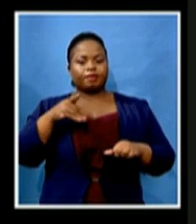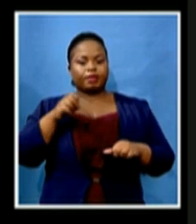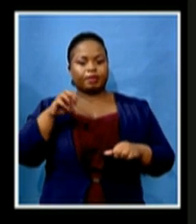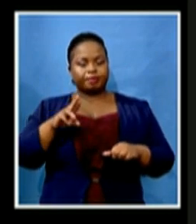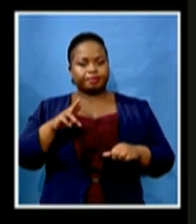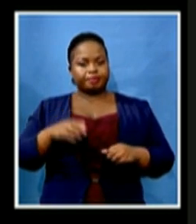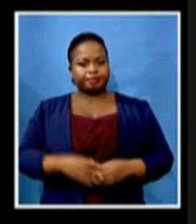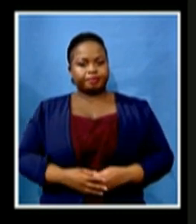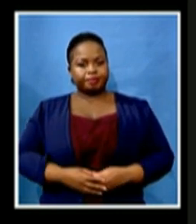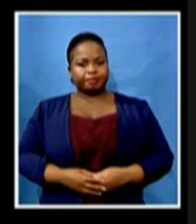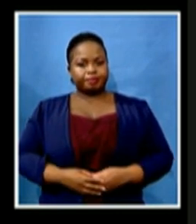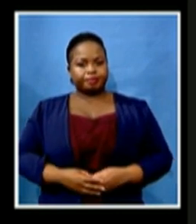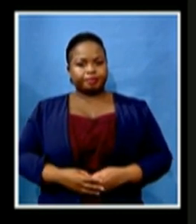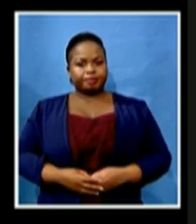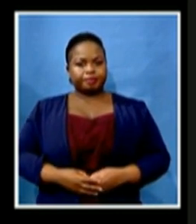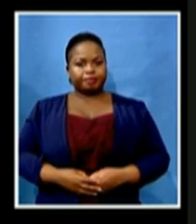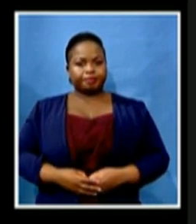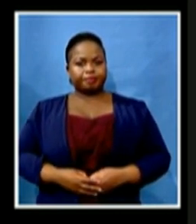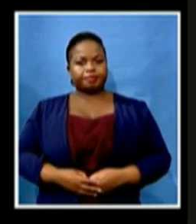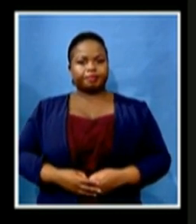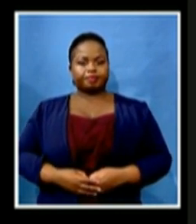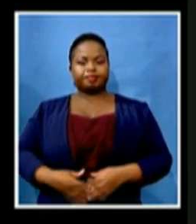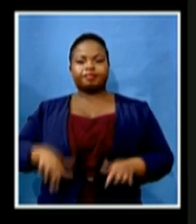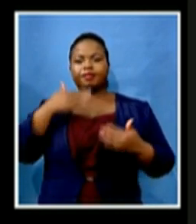Thanks, Lwazi. I think Eugene